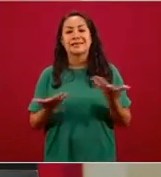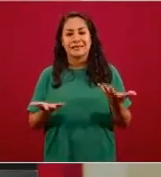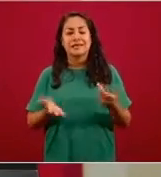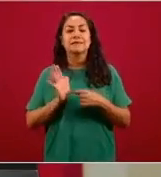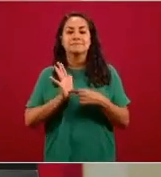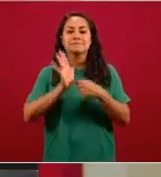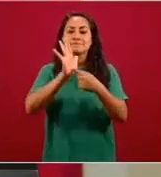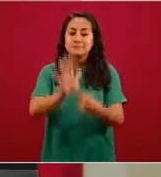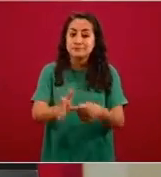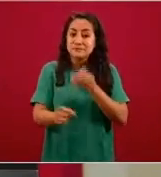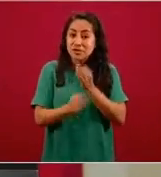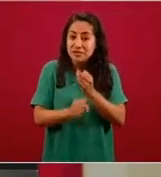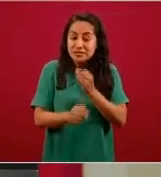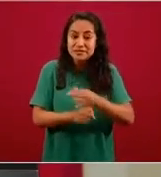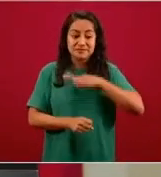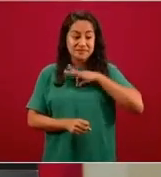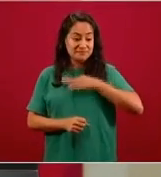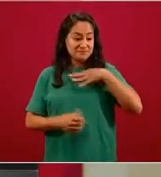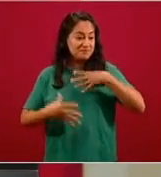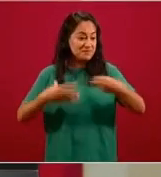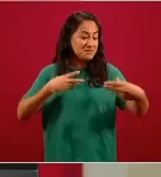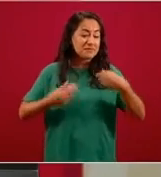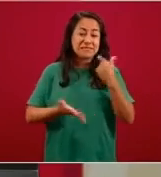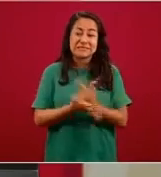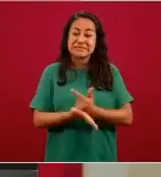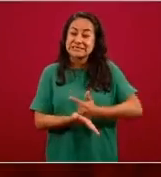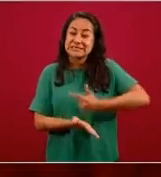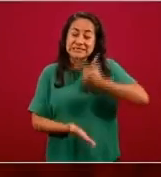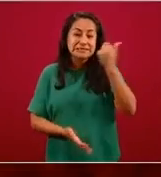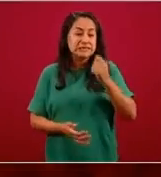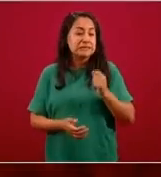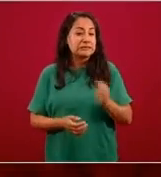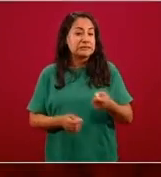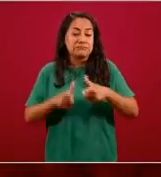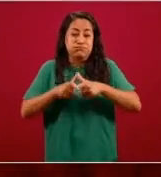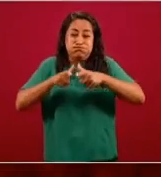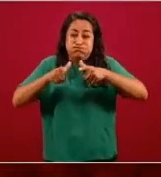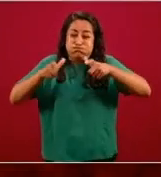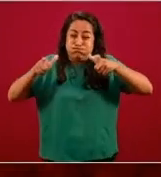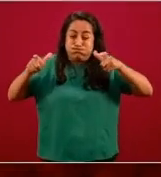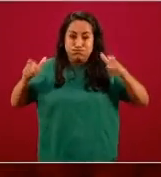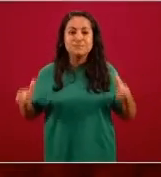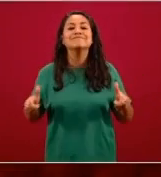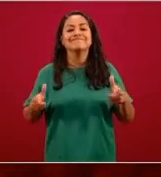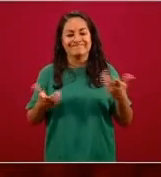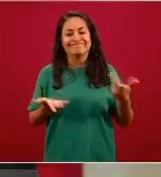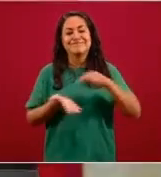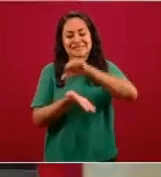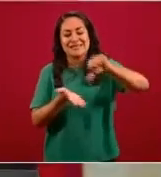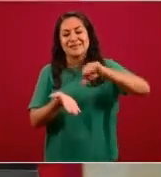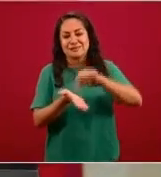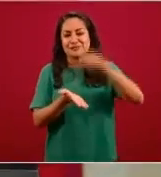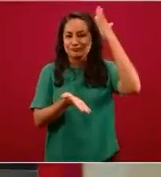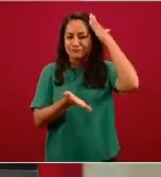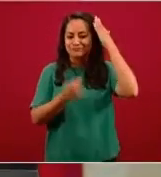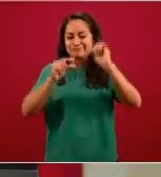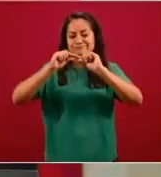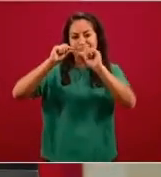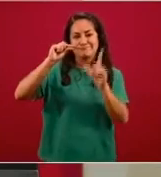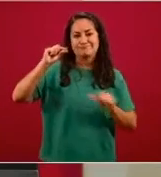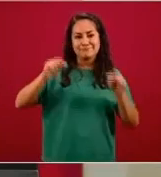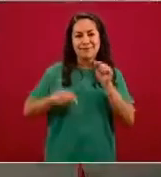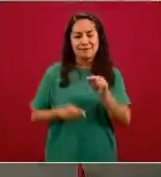As I was saying, as the data speaks for itself, and it says that there is an intensity moment which is happening right